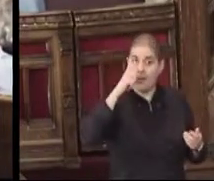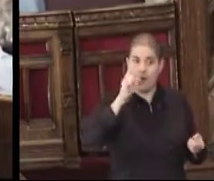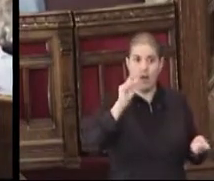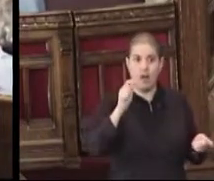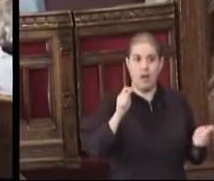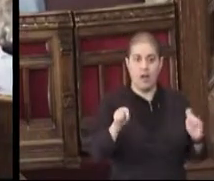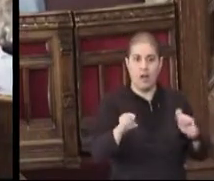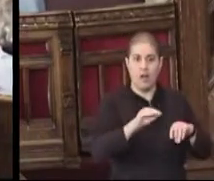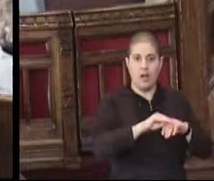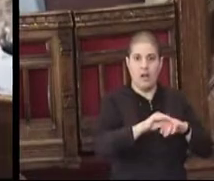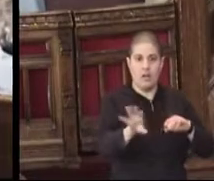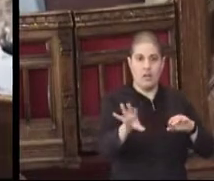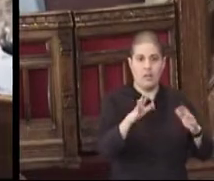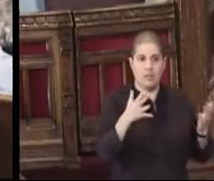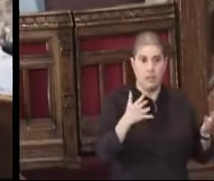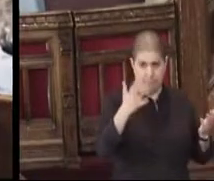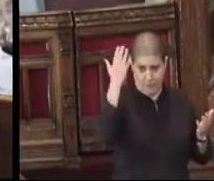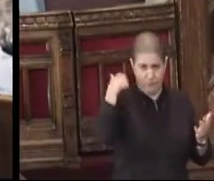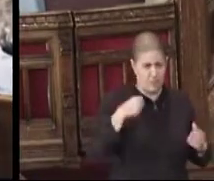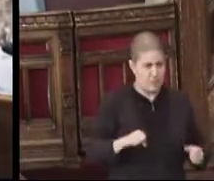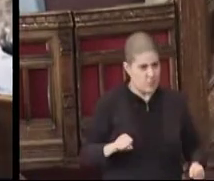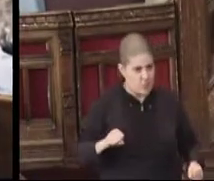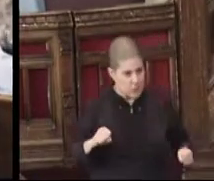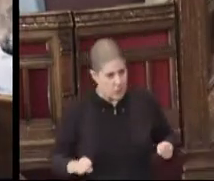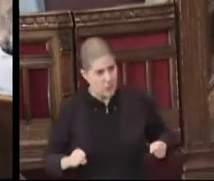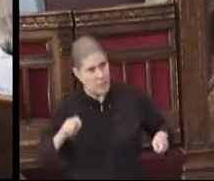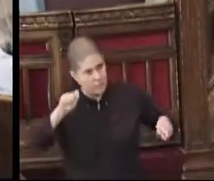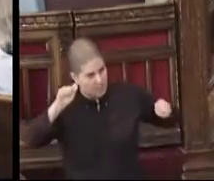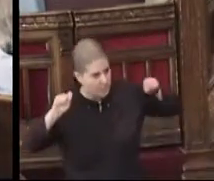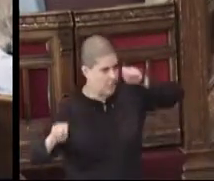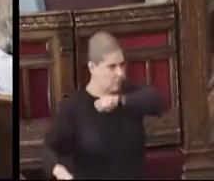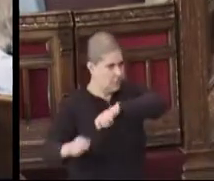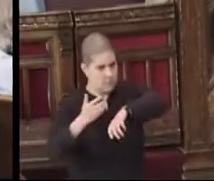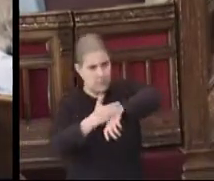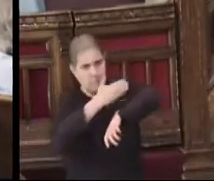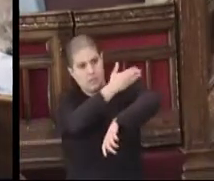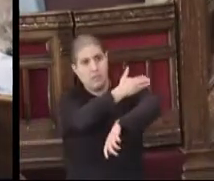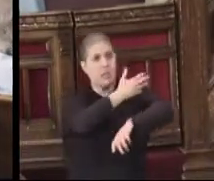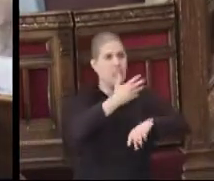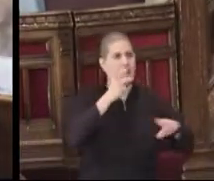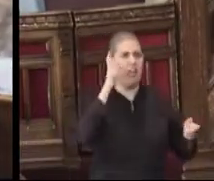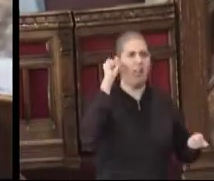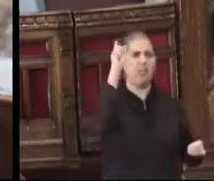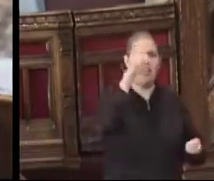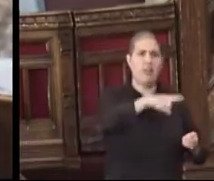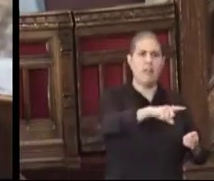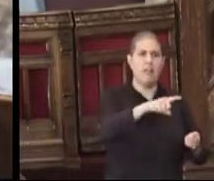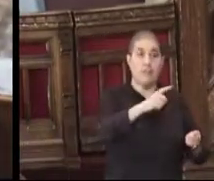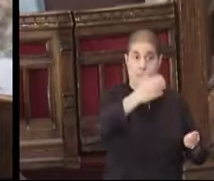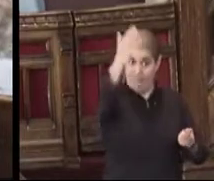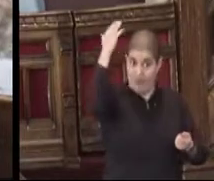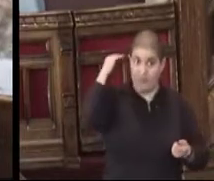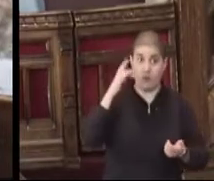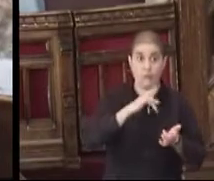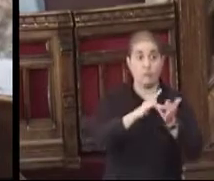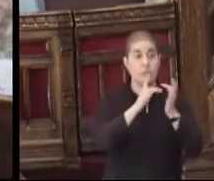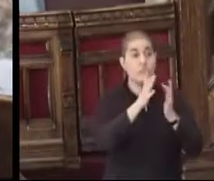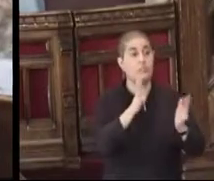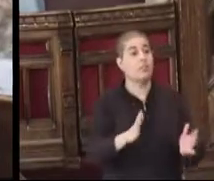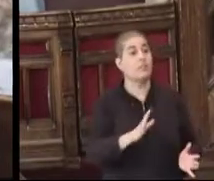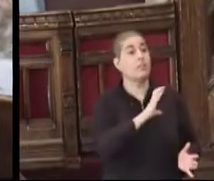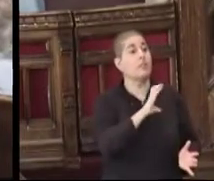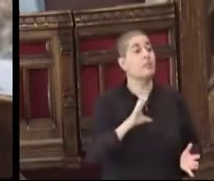transformative movement it once was. Christianity began as a movement to challenge the status